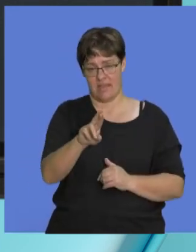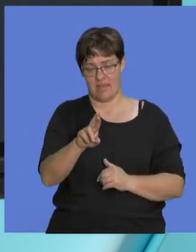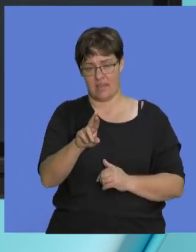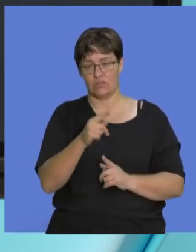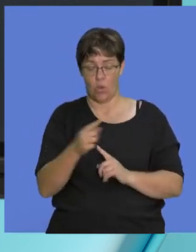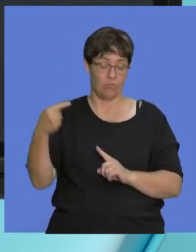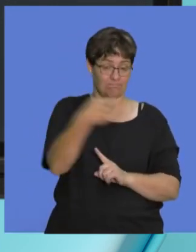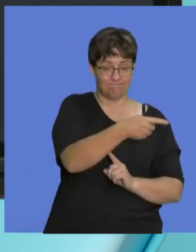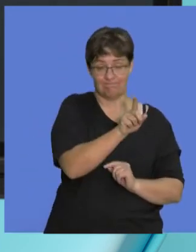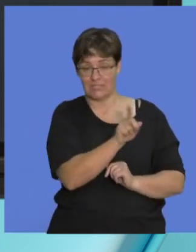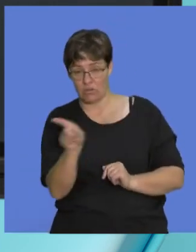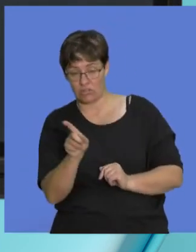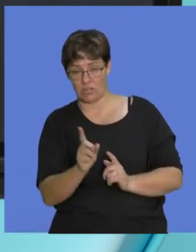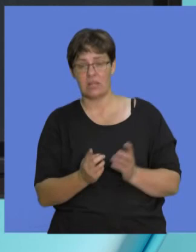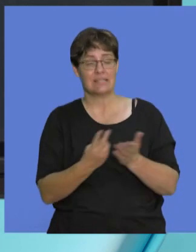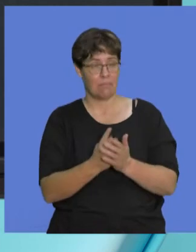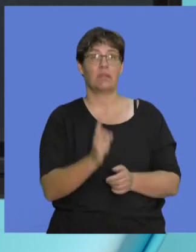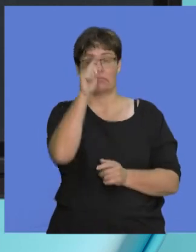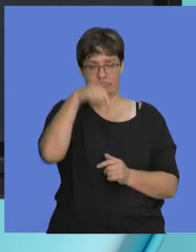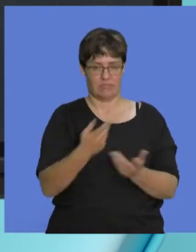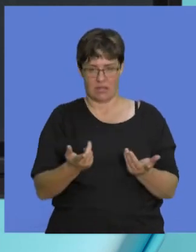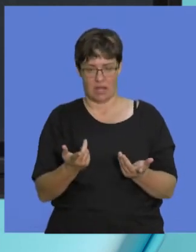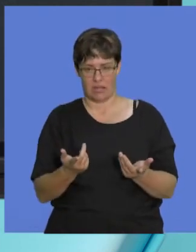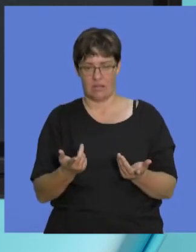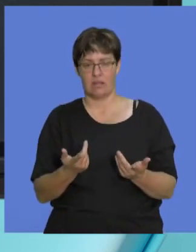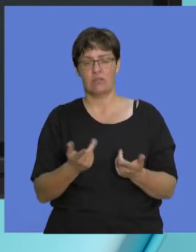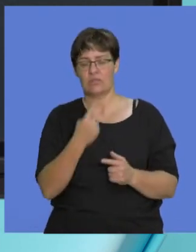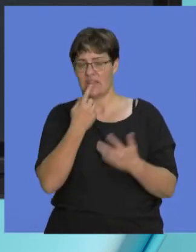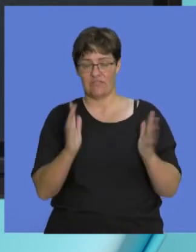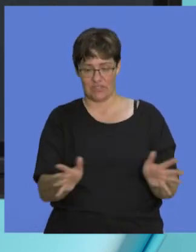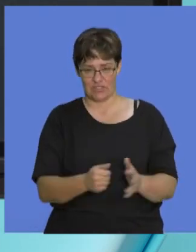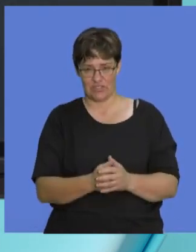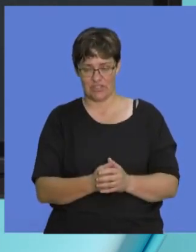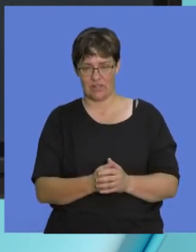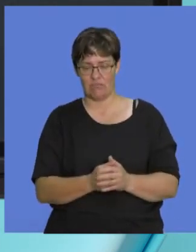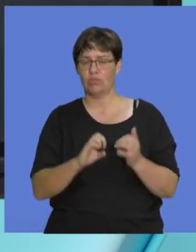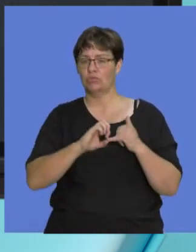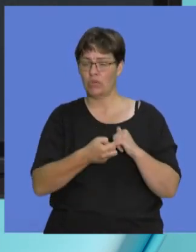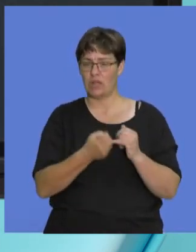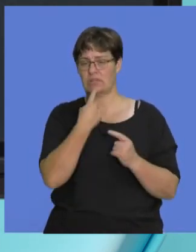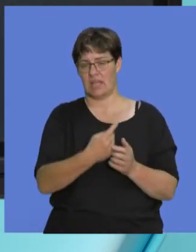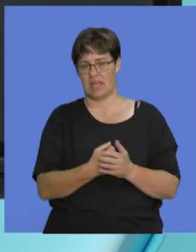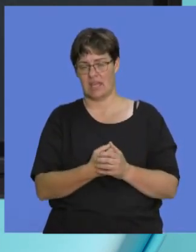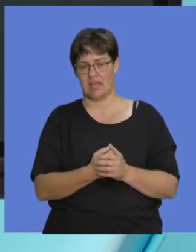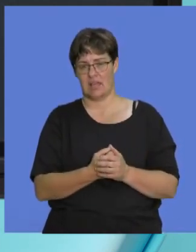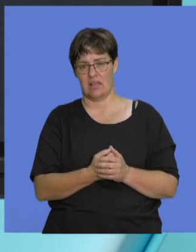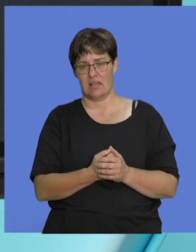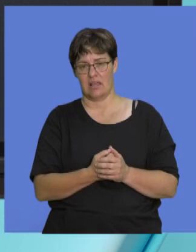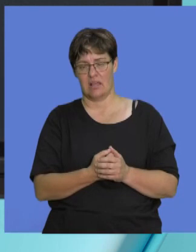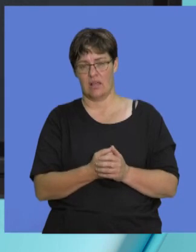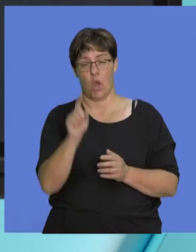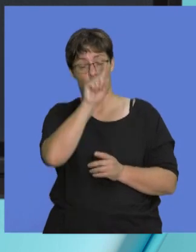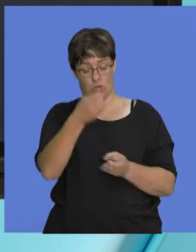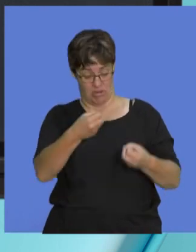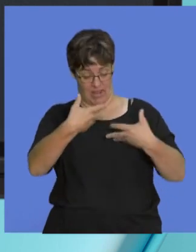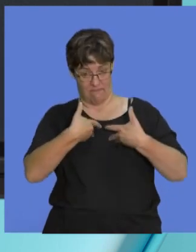vectors. So there's an emphasis on direction, direction, and direction. Having said that, let's try and say, okay,